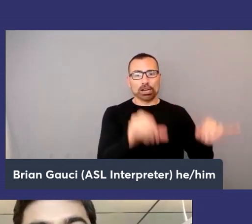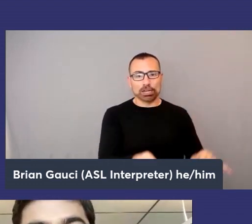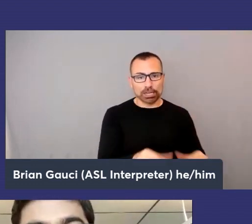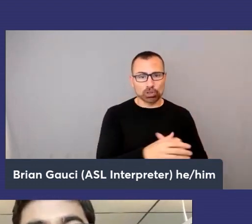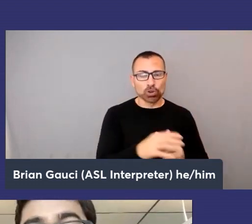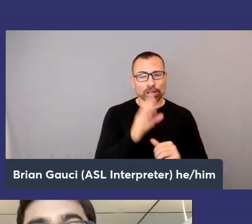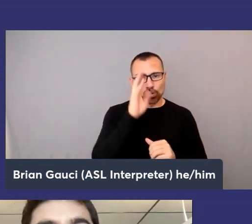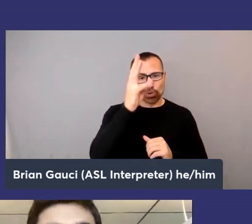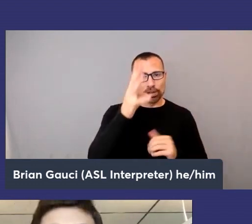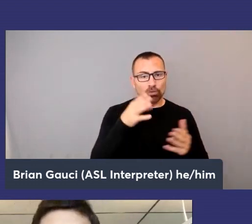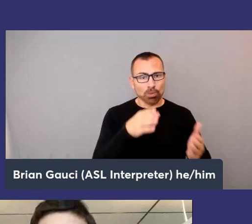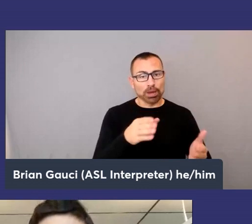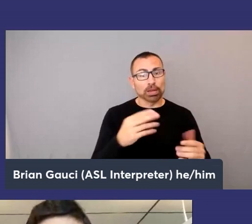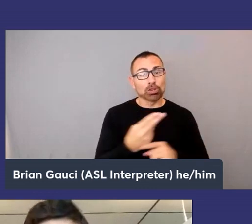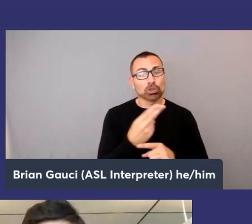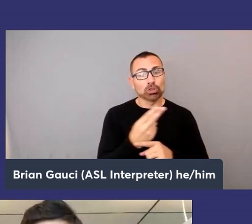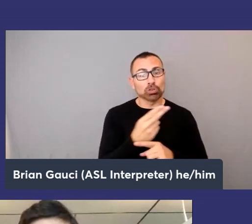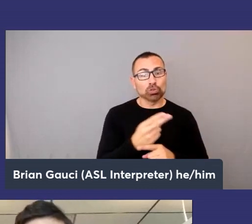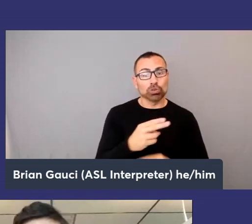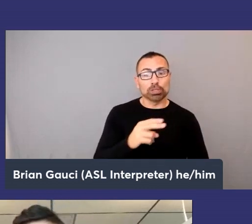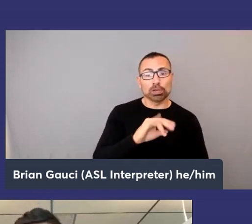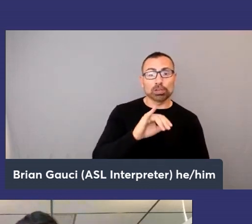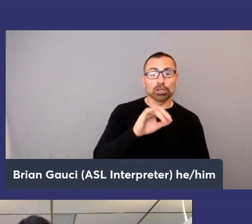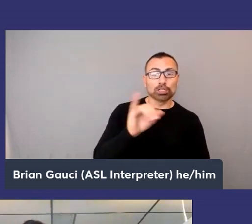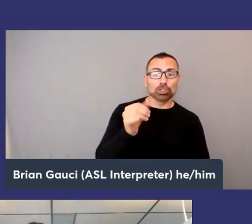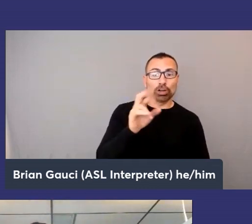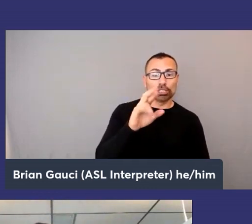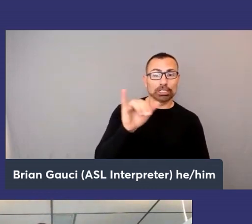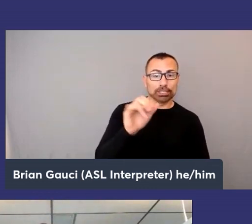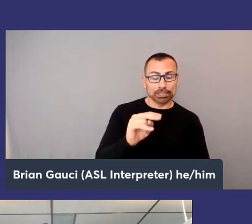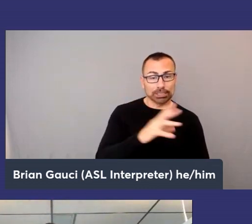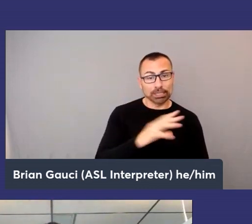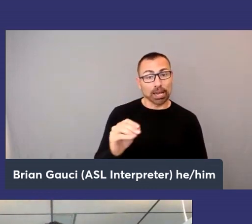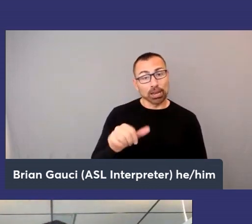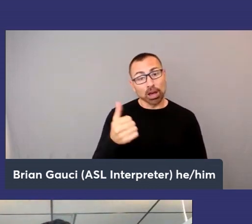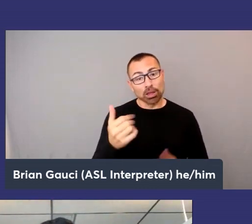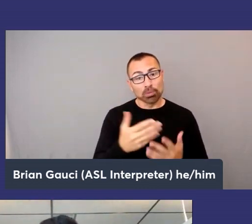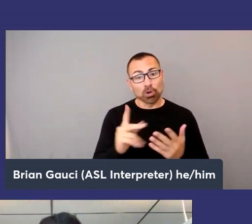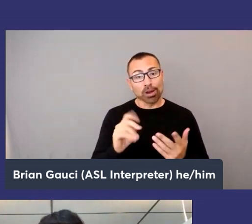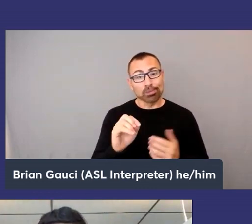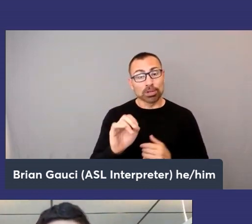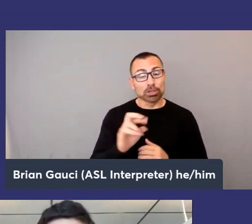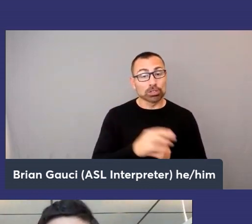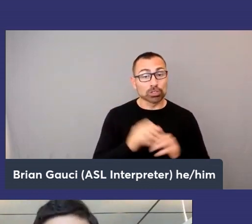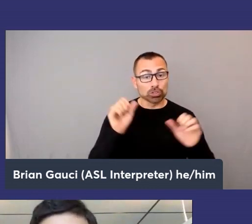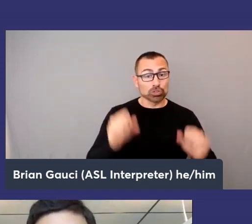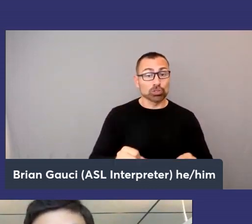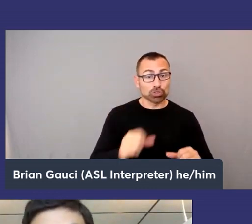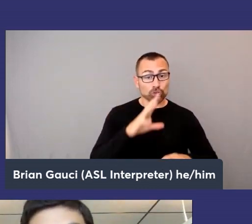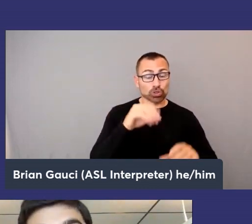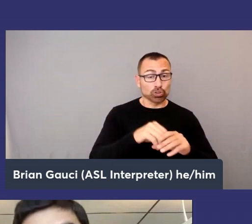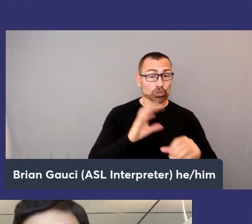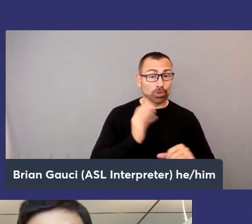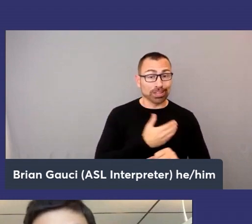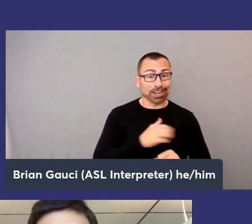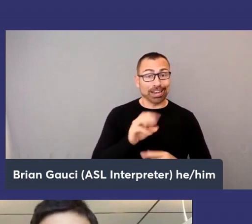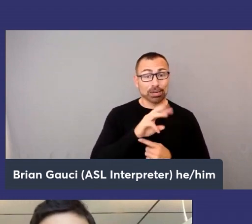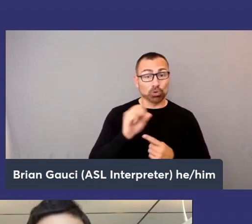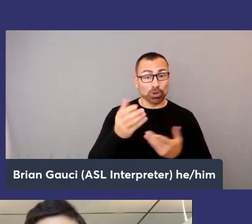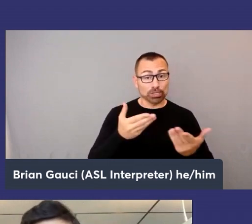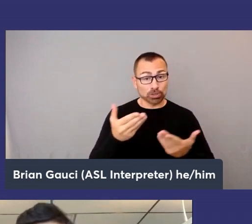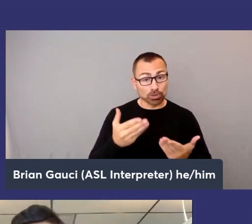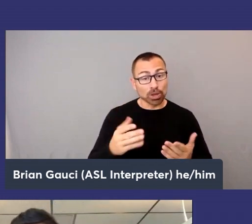format. Using our JSON and YAML templates. So today you can define your infrastructure not only within our AWS services, but also